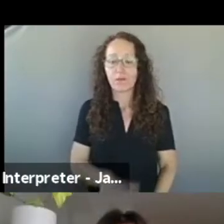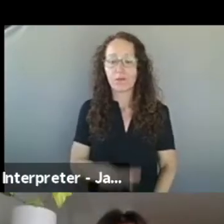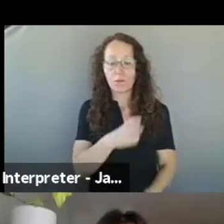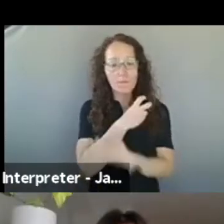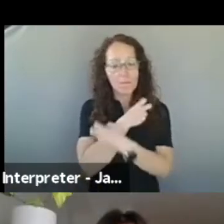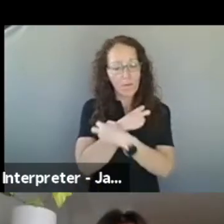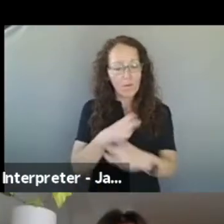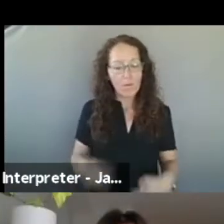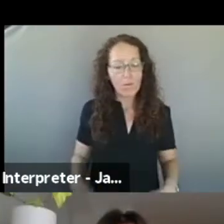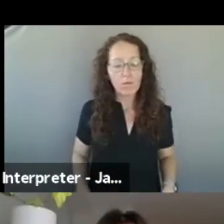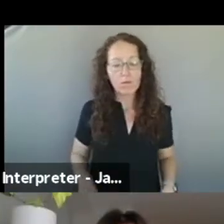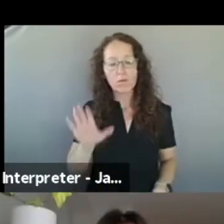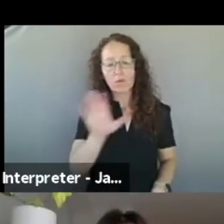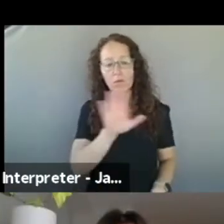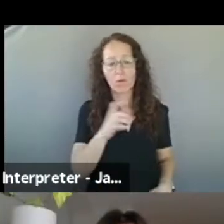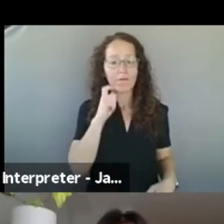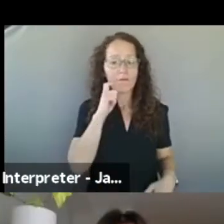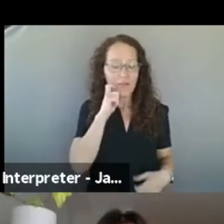and your flesh.